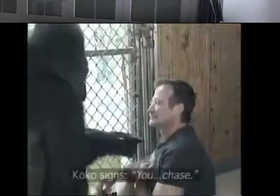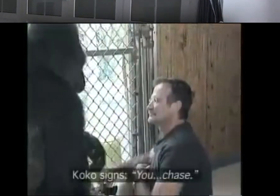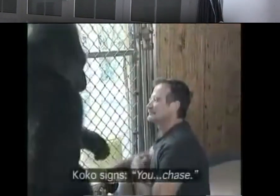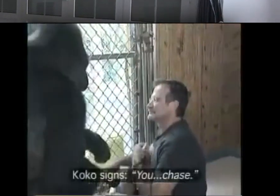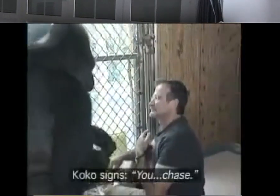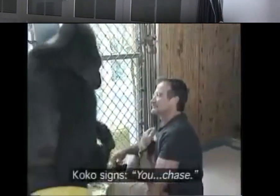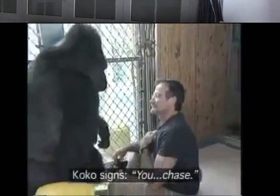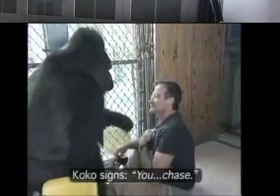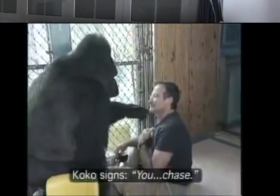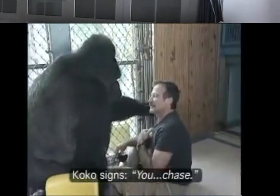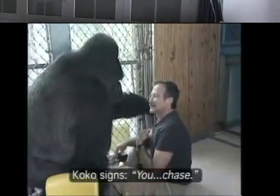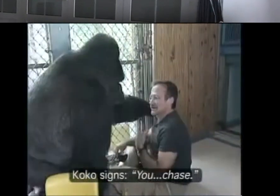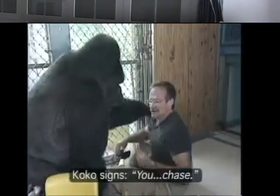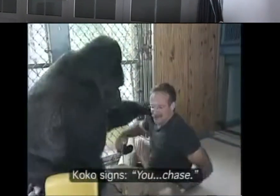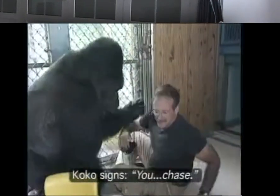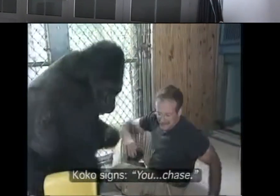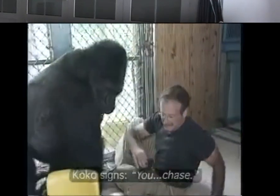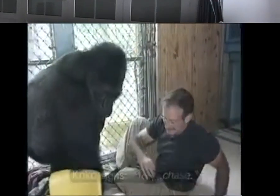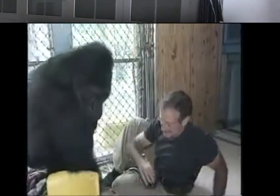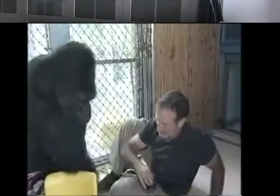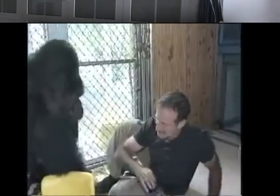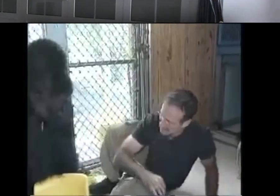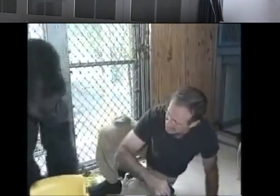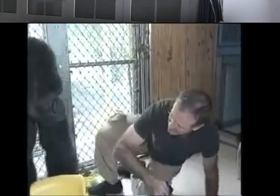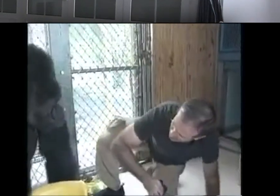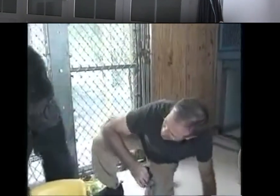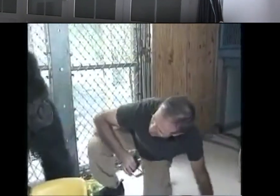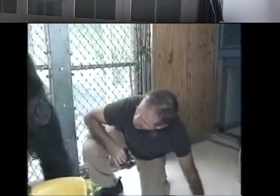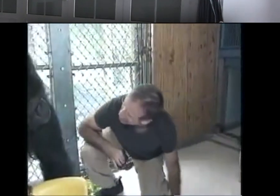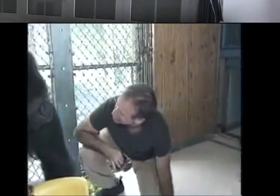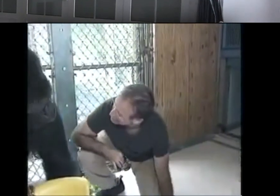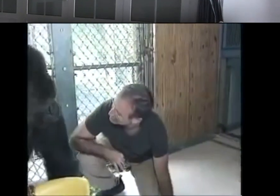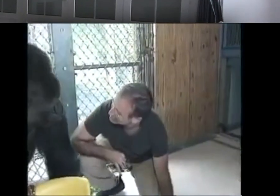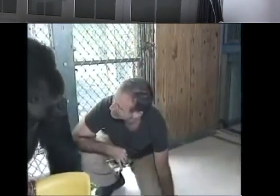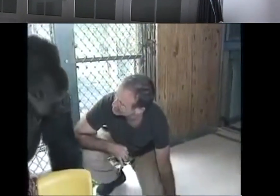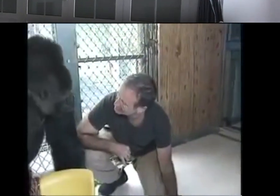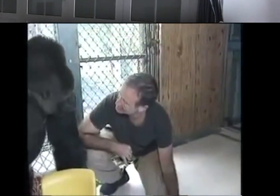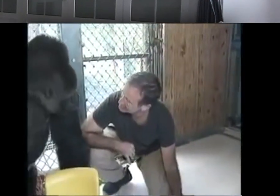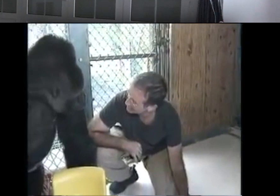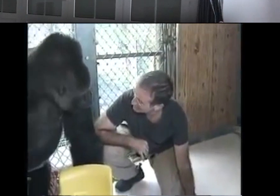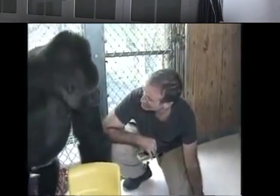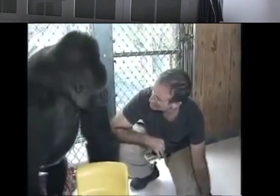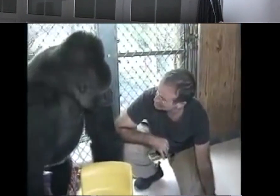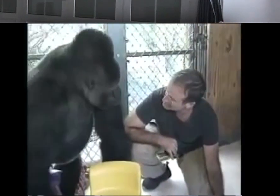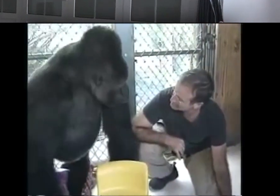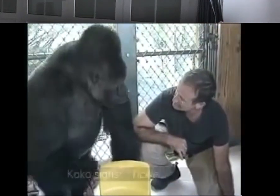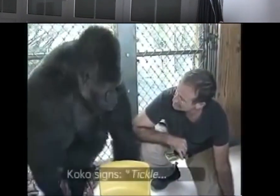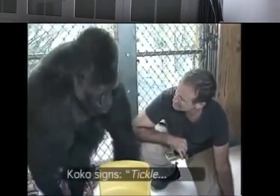You. So pure. Okay, where should you guys all go? Into the kitchen or in...